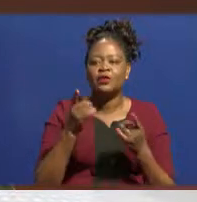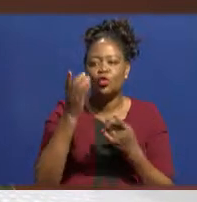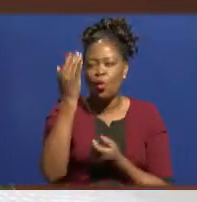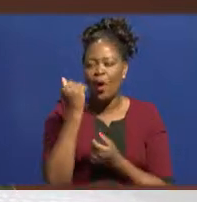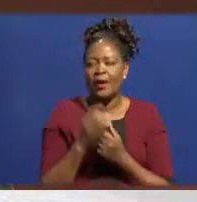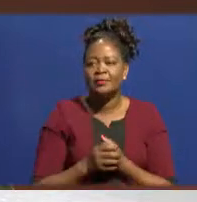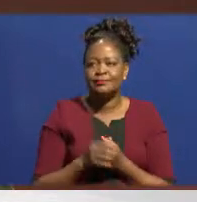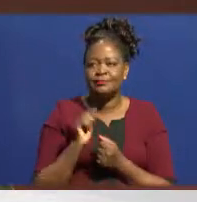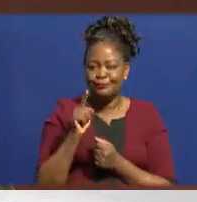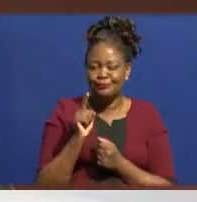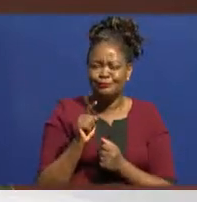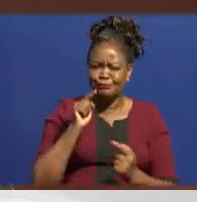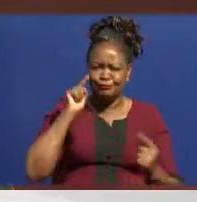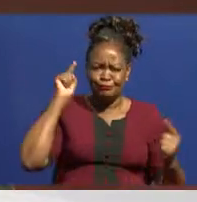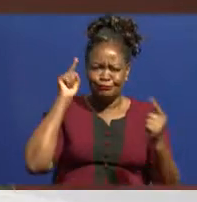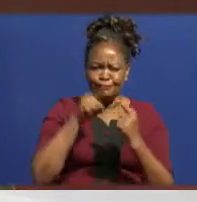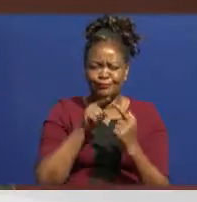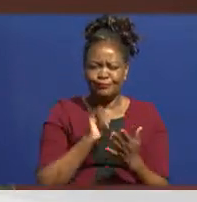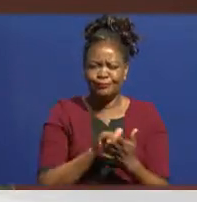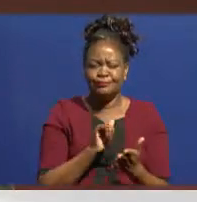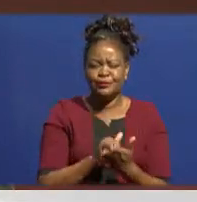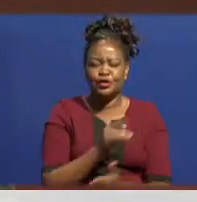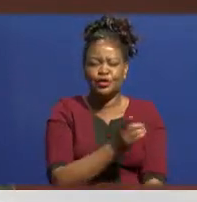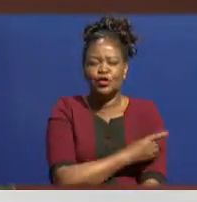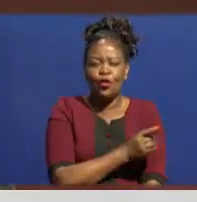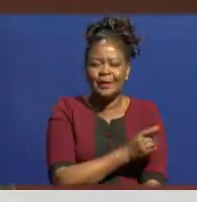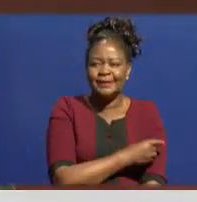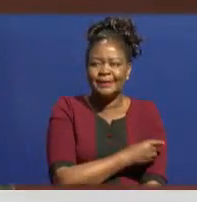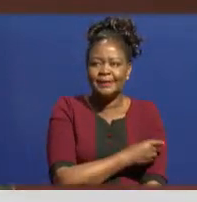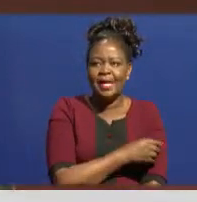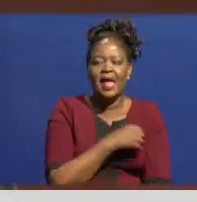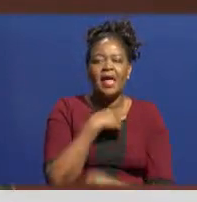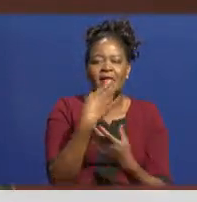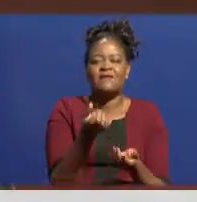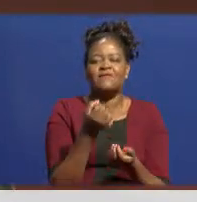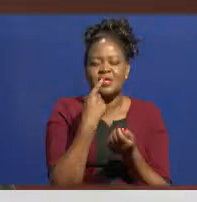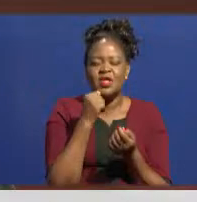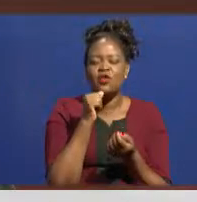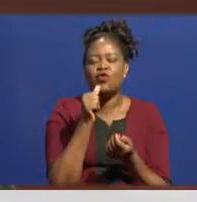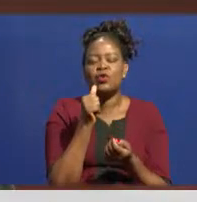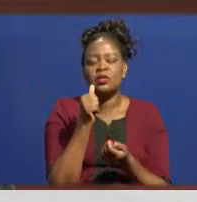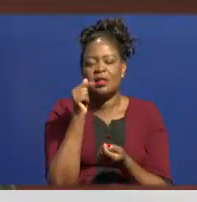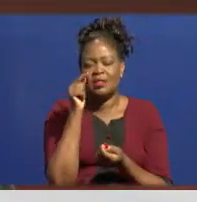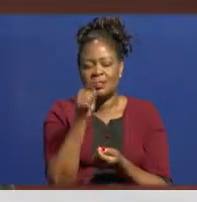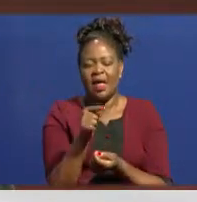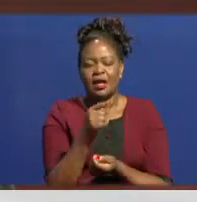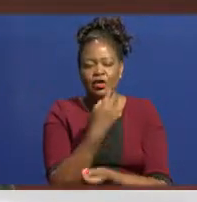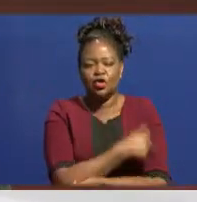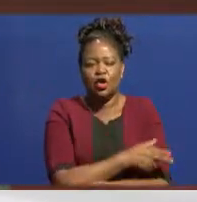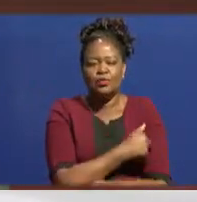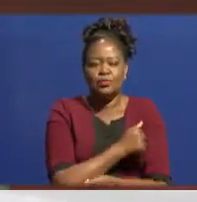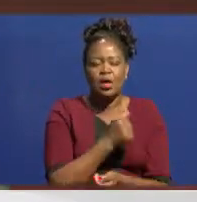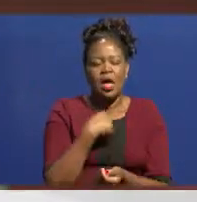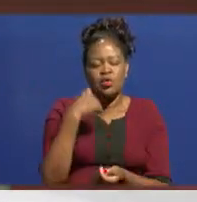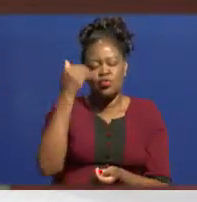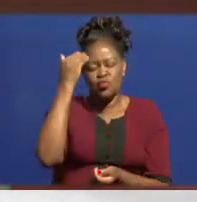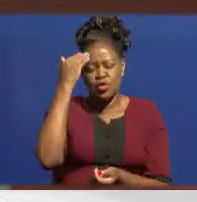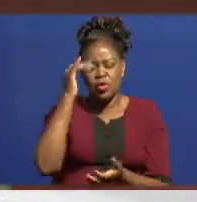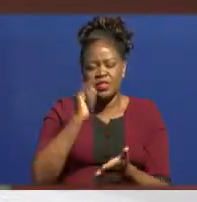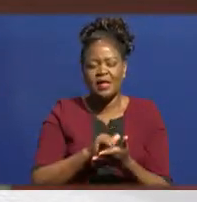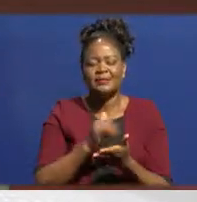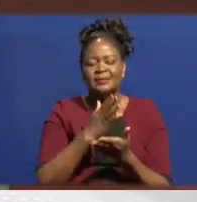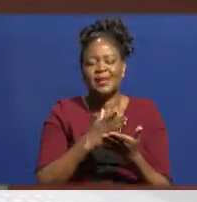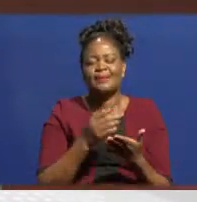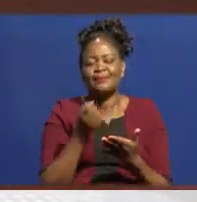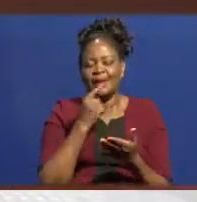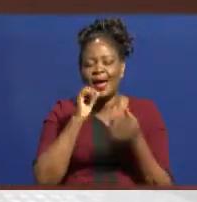by deliberate that medics prescribe drugs that are not in the pharmacy. We know certain drug can